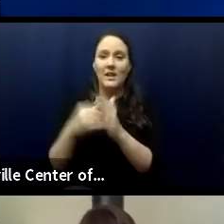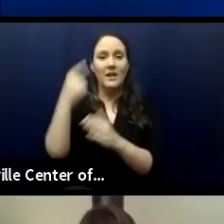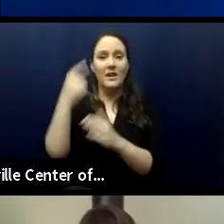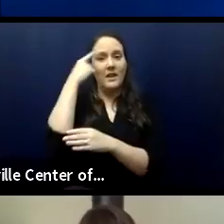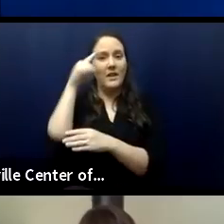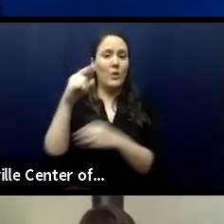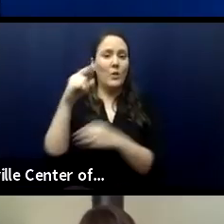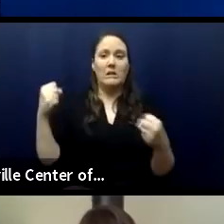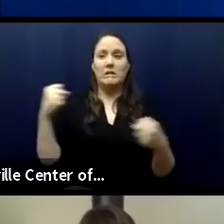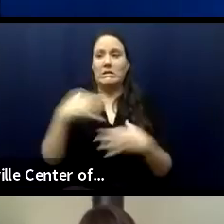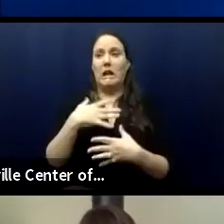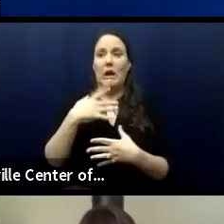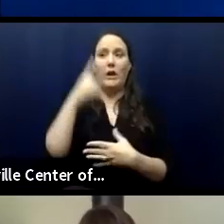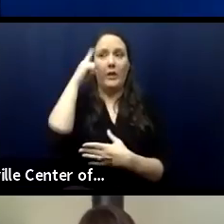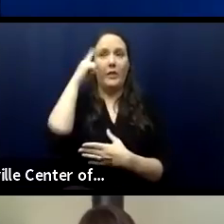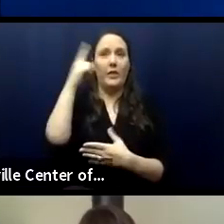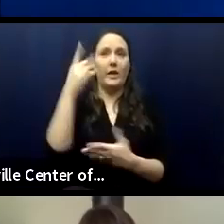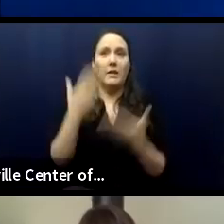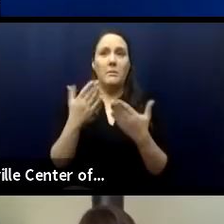thinking that we may lose everything we've got.